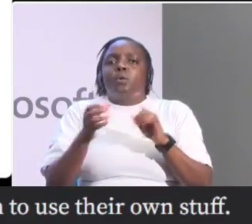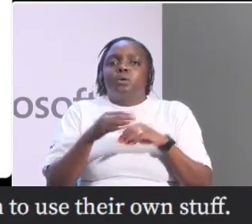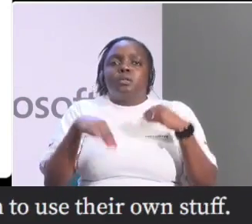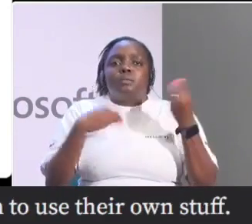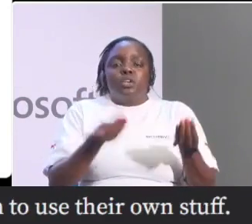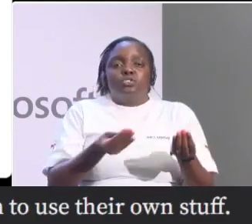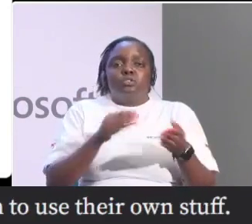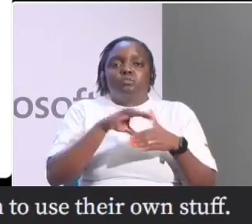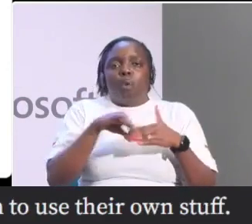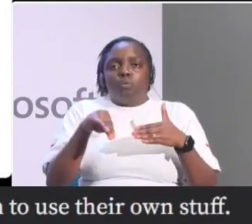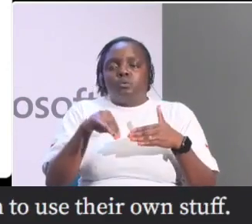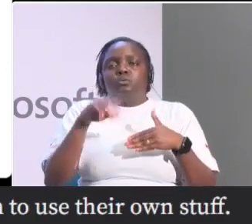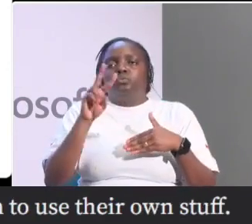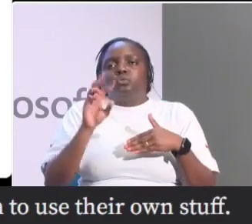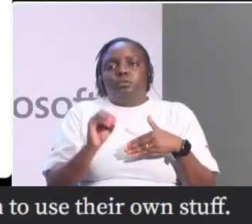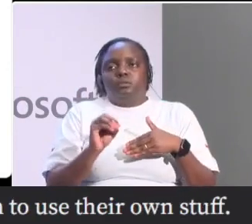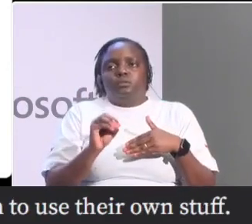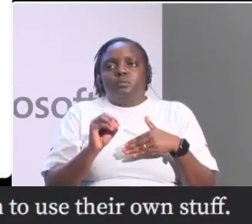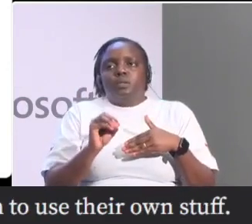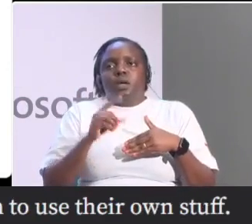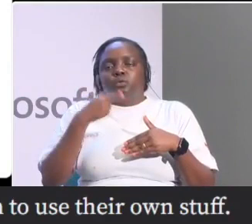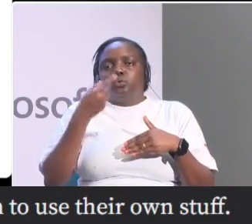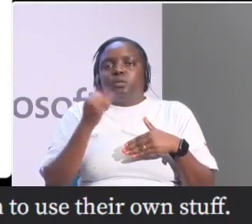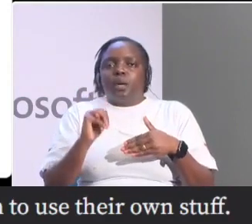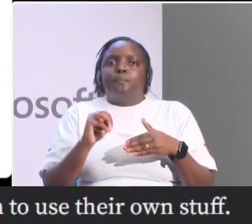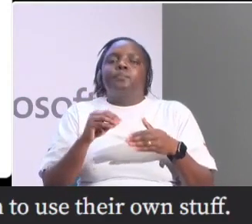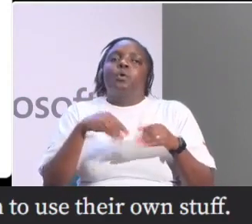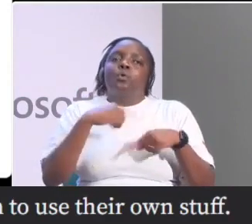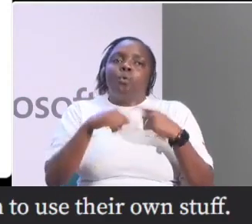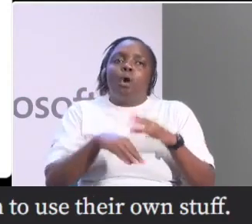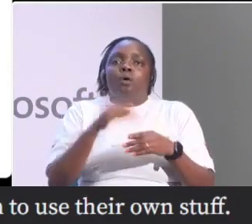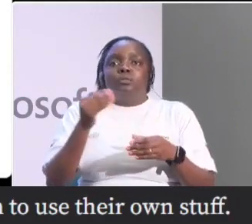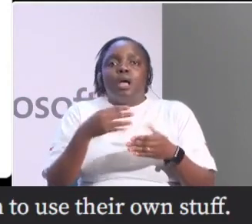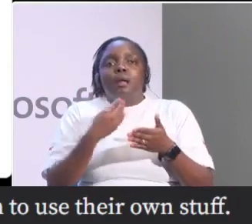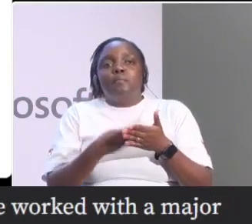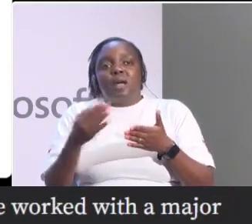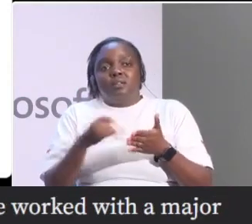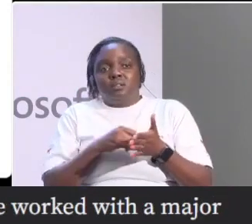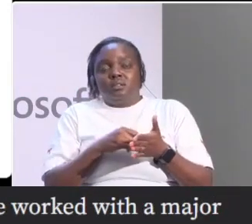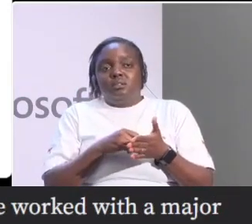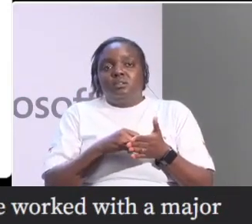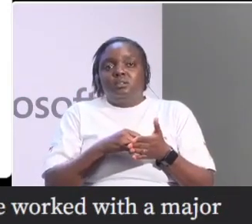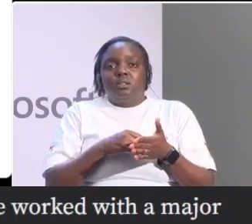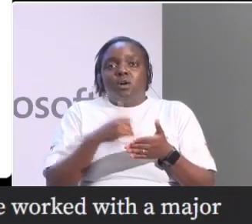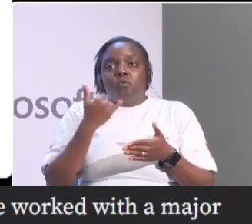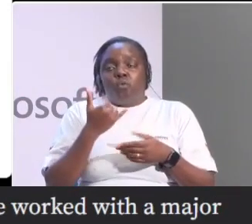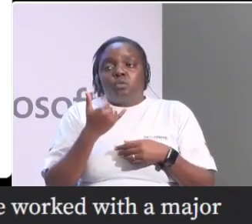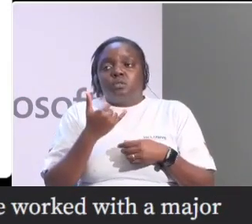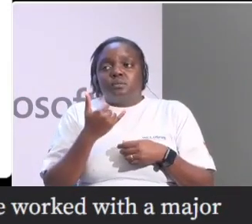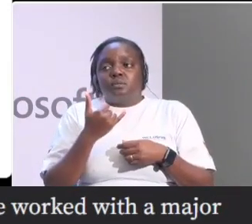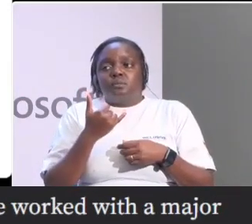£20 each, their executives, and said, go out, buy a phone for £20, because that's what a lot of people